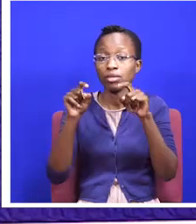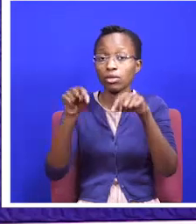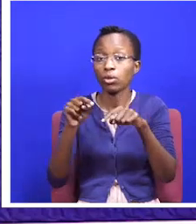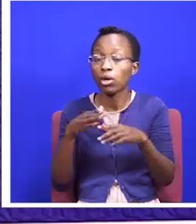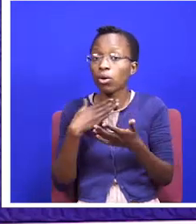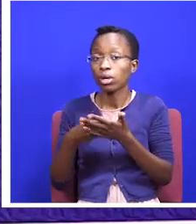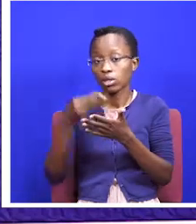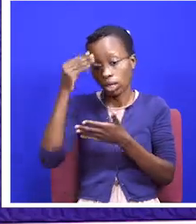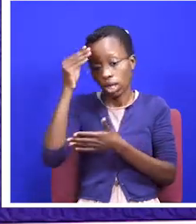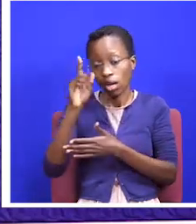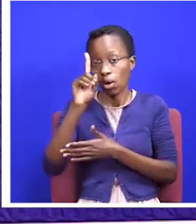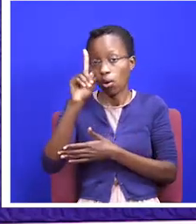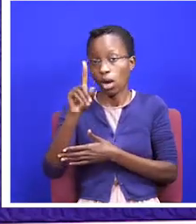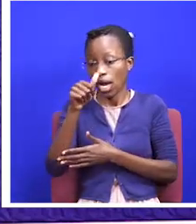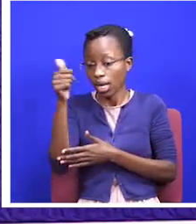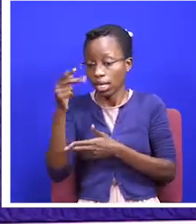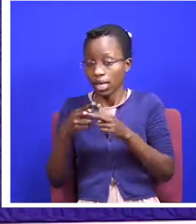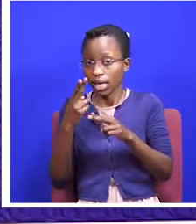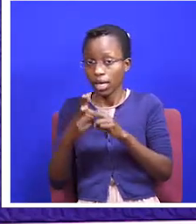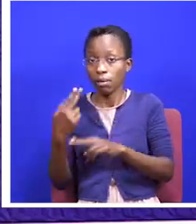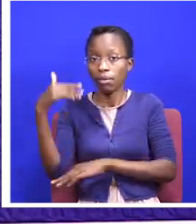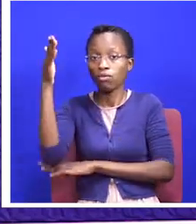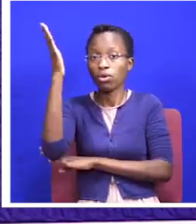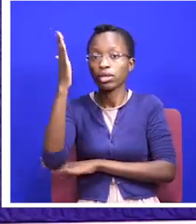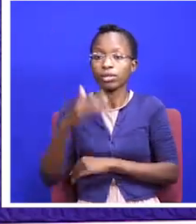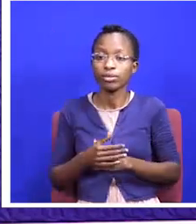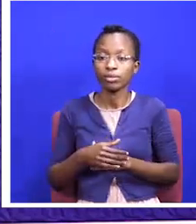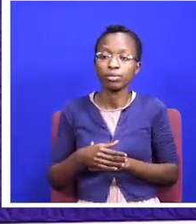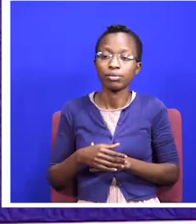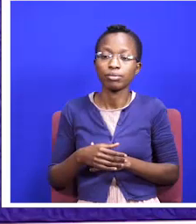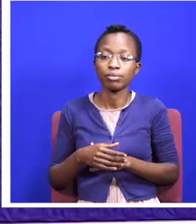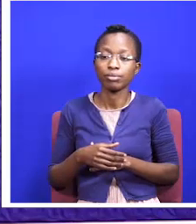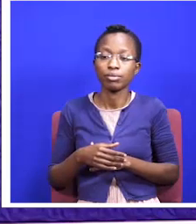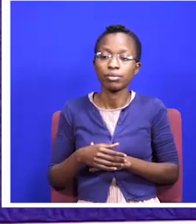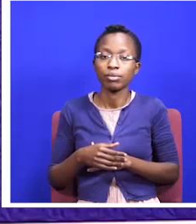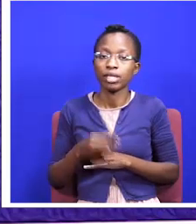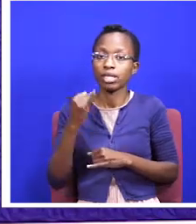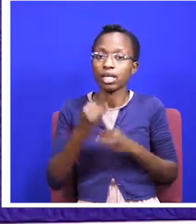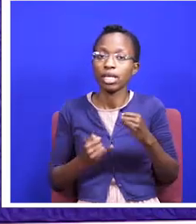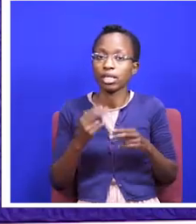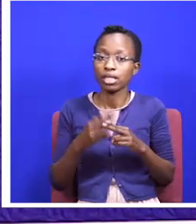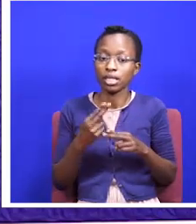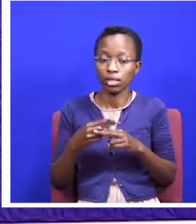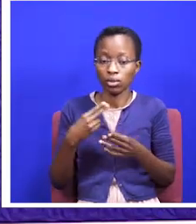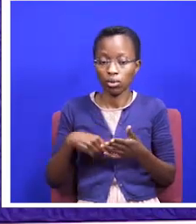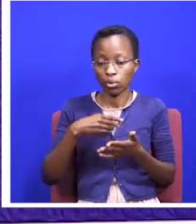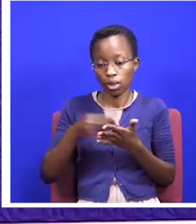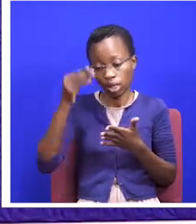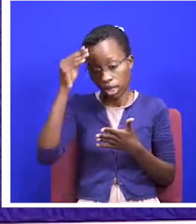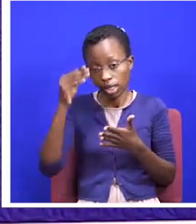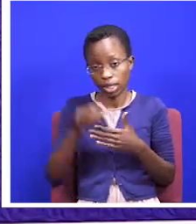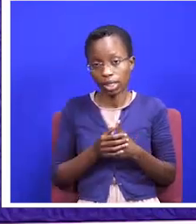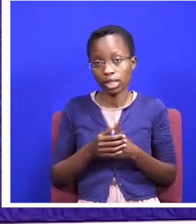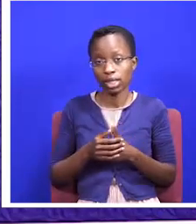Now today, we are going to learn one more name of God. Now it is the last name we will